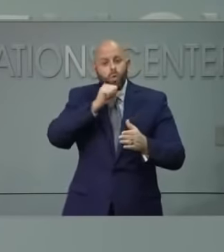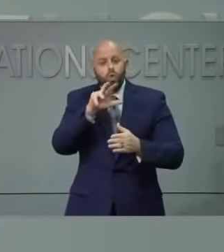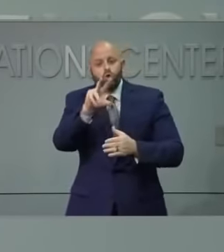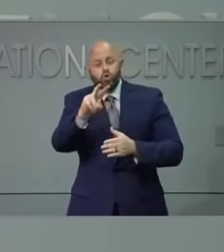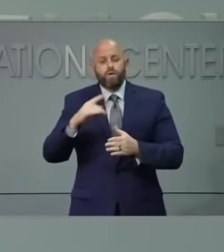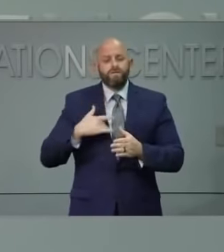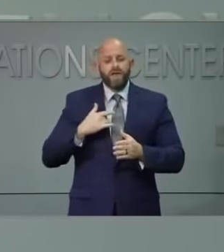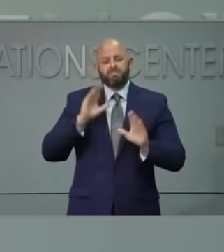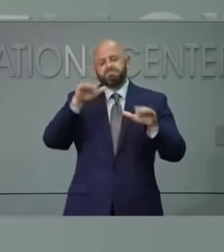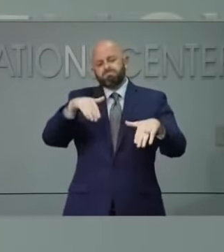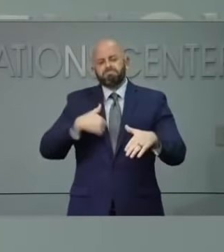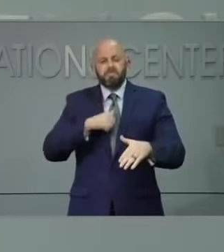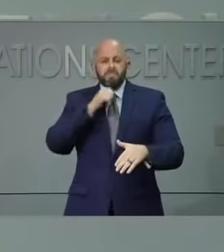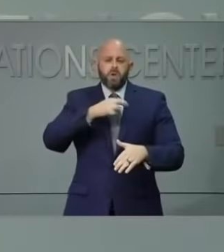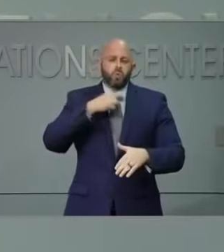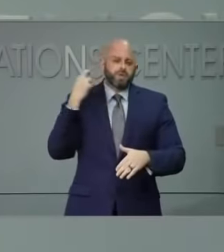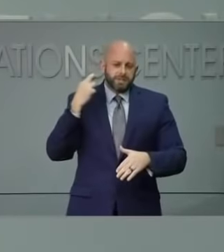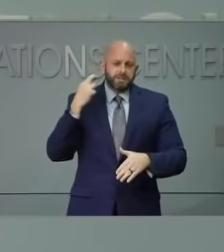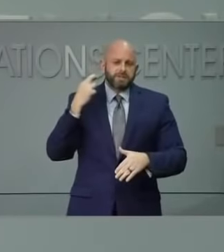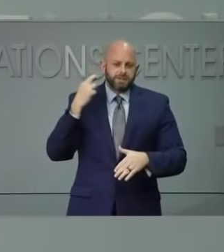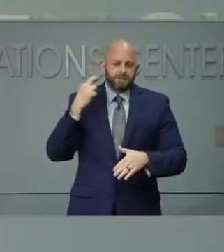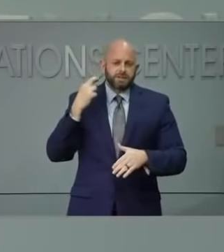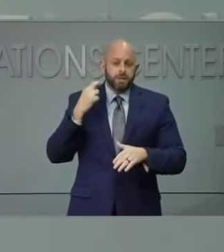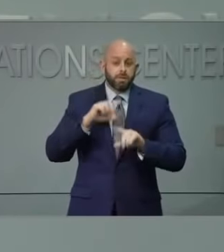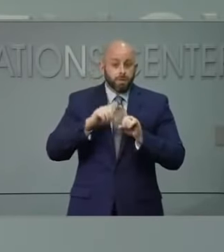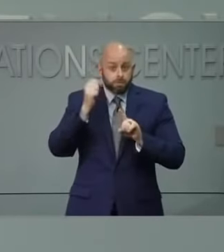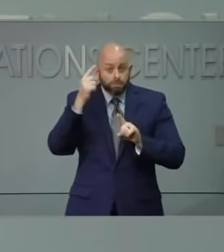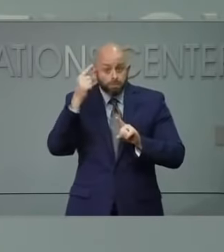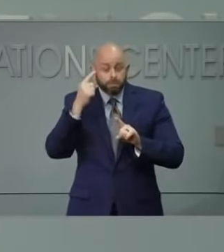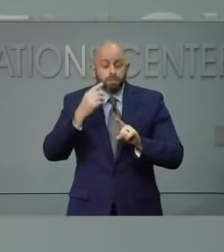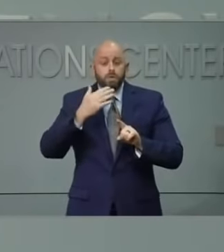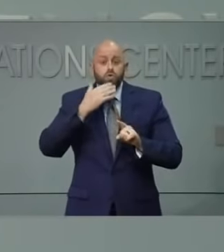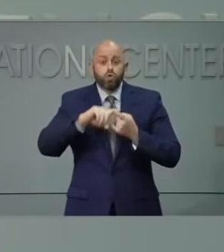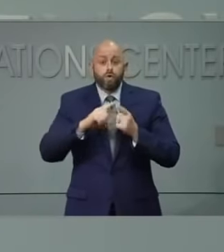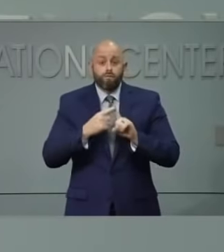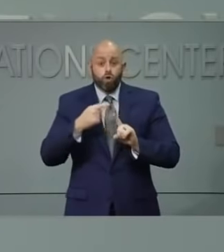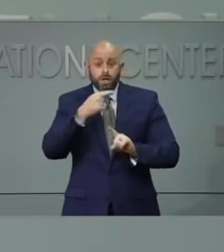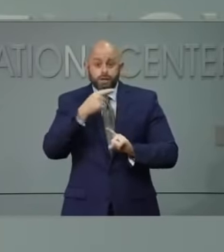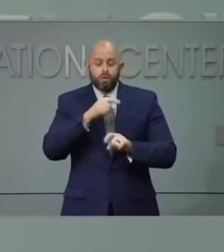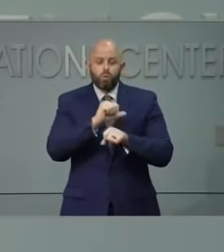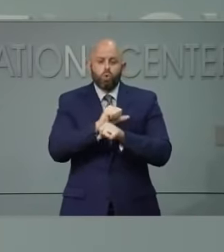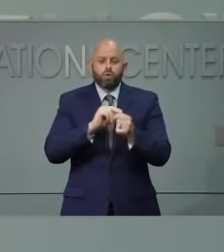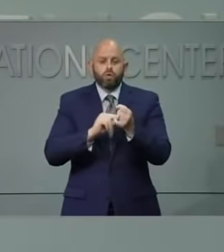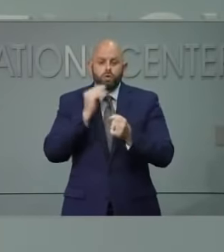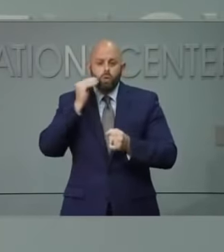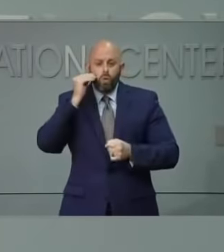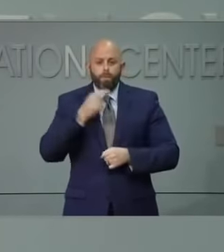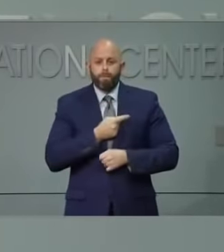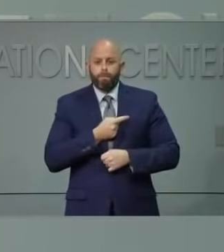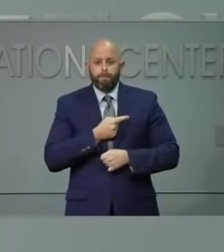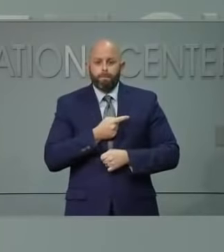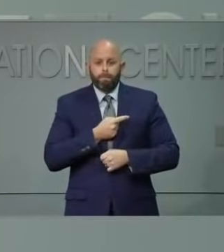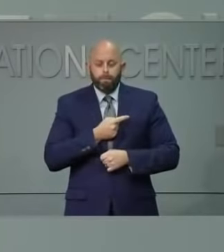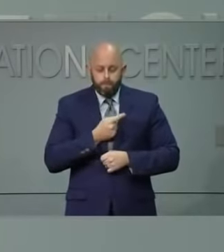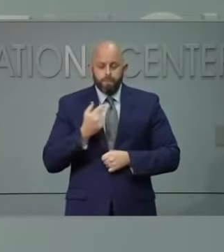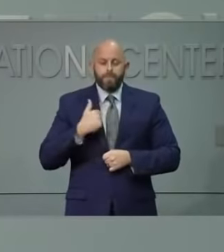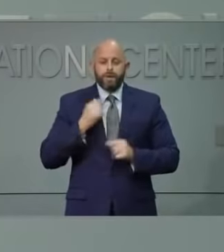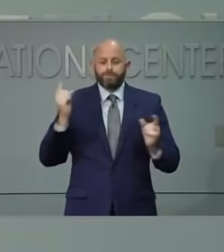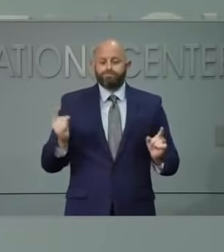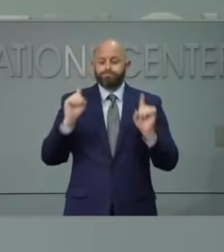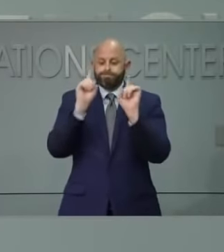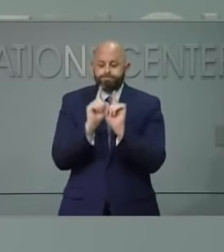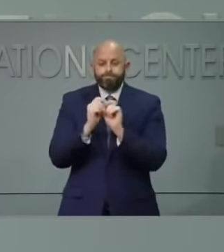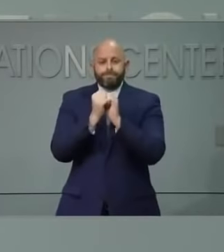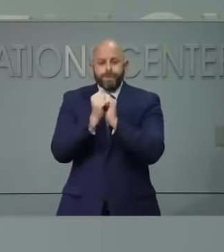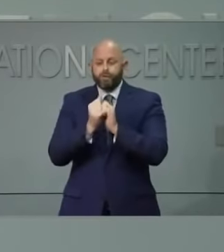not at high risk, but their good friend works at a long-term care center. They work at a nursing home, and